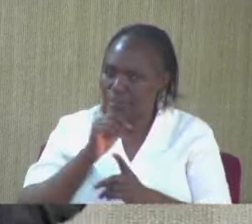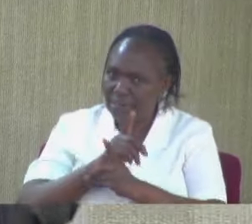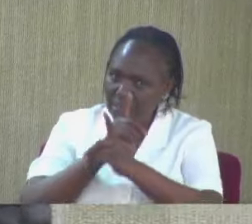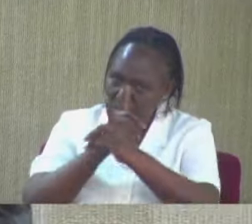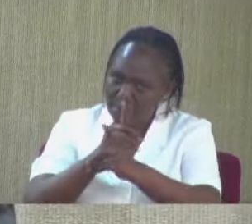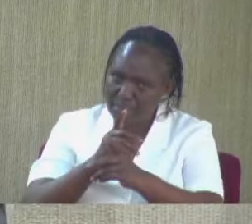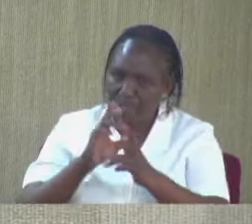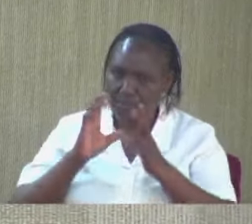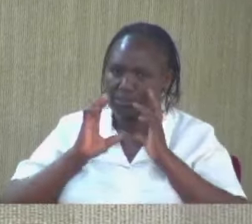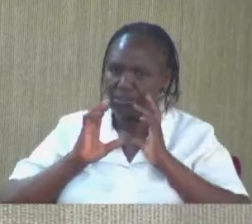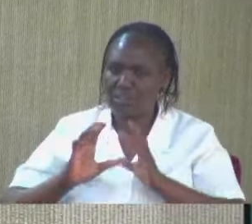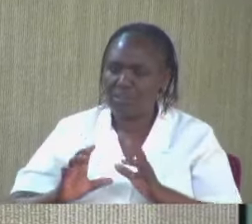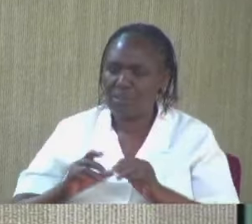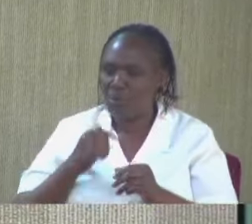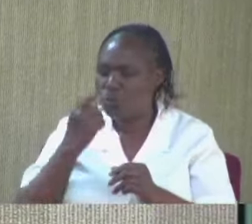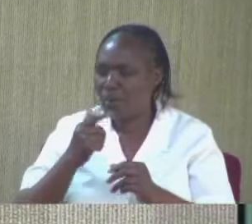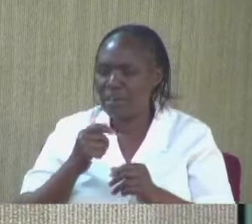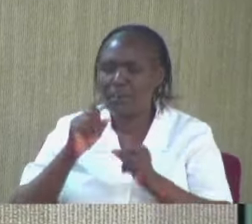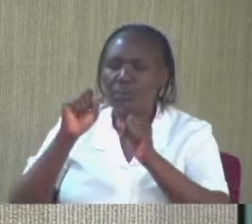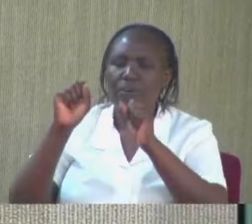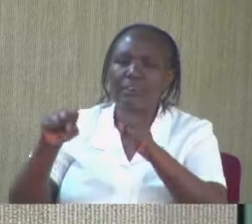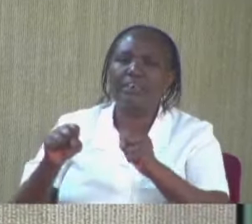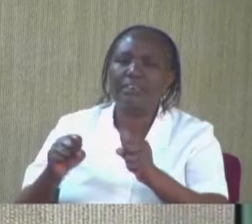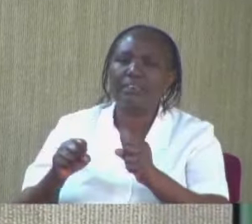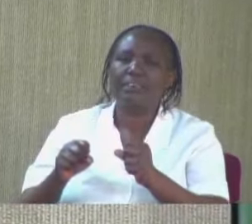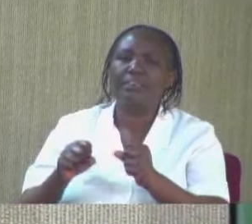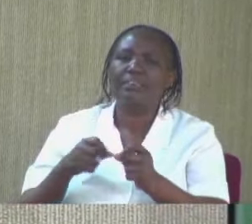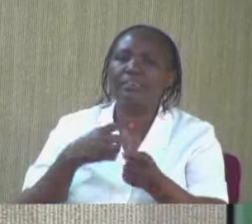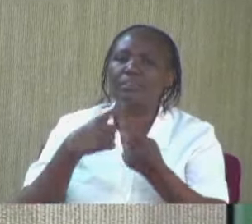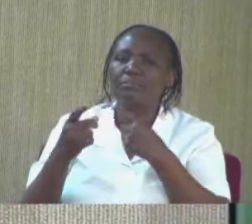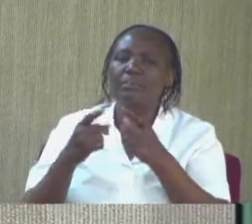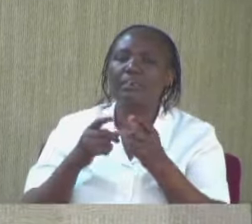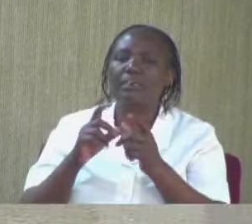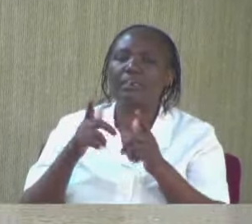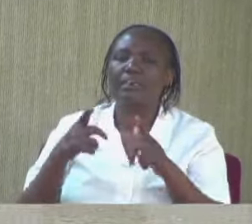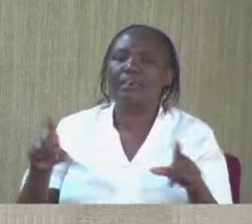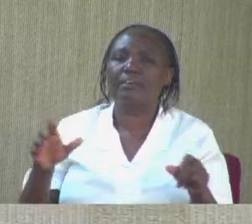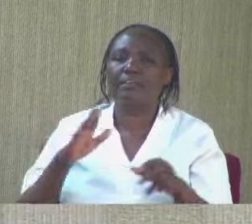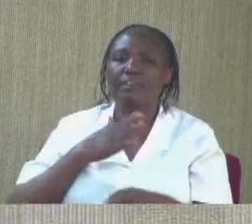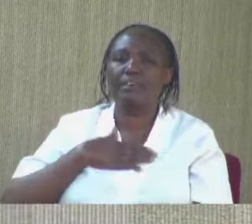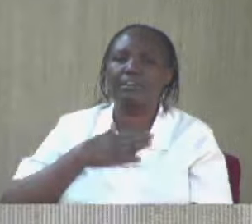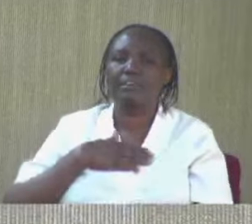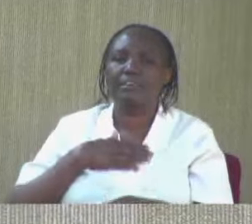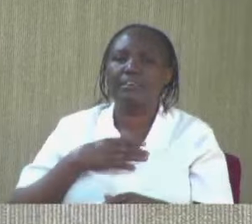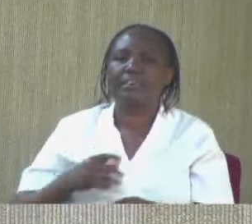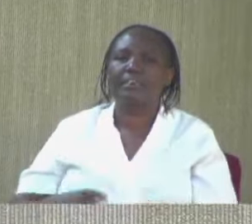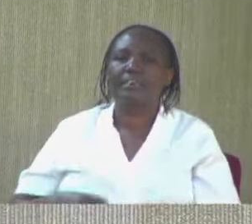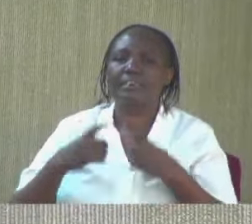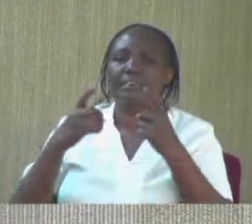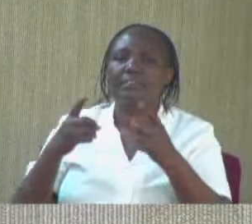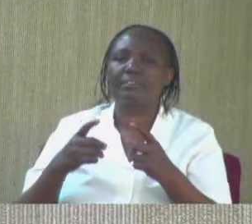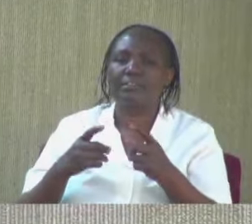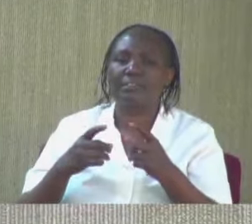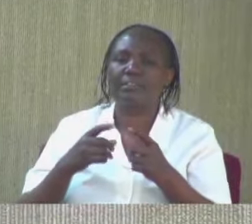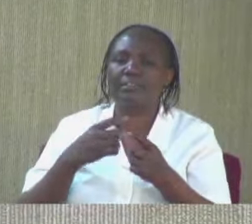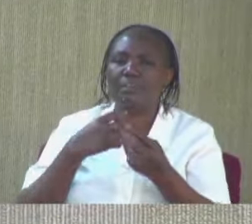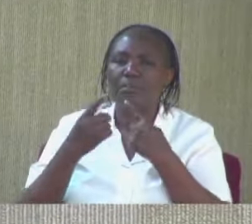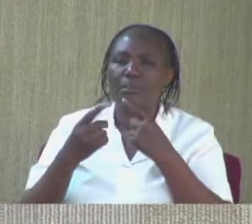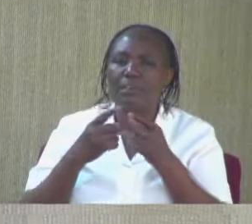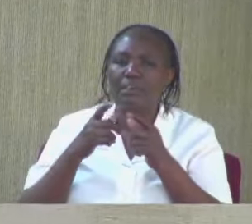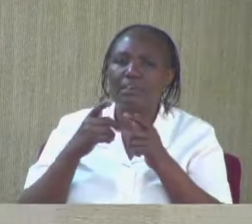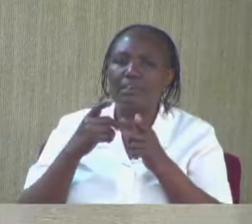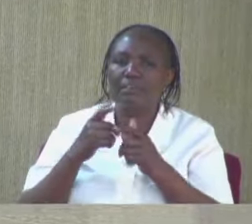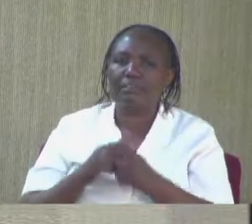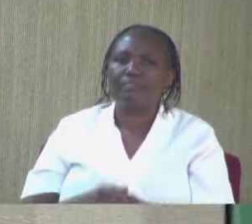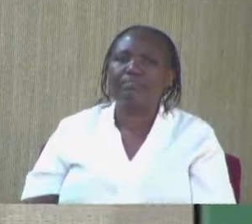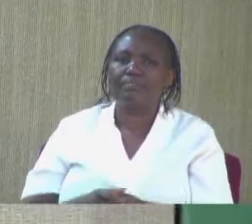to speak our language without going to class? And therefore, the gift of speaking in tongues was not given for believers, but